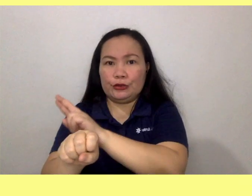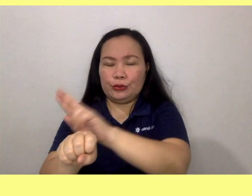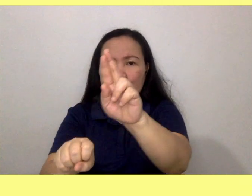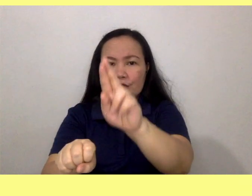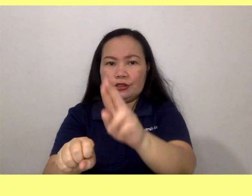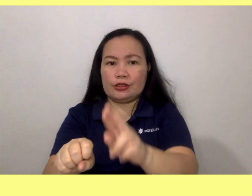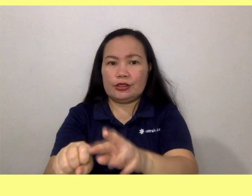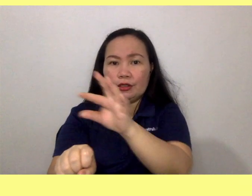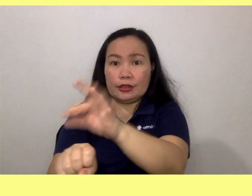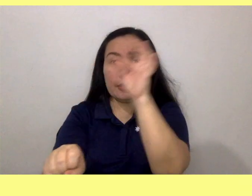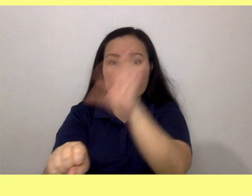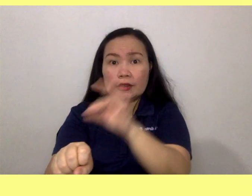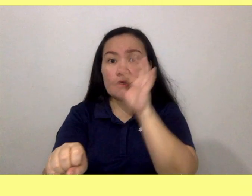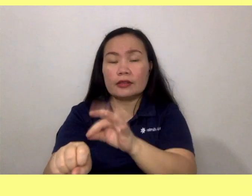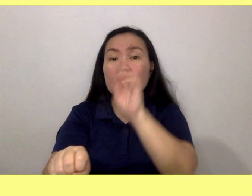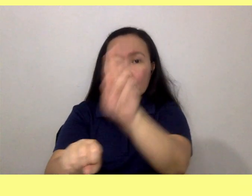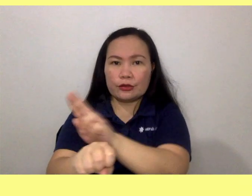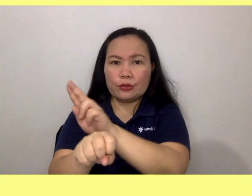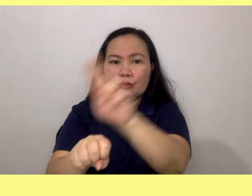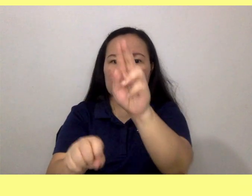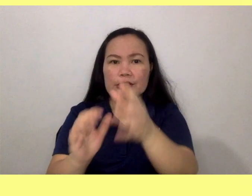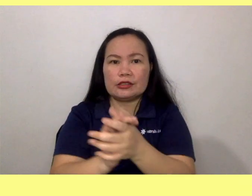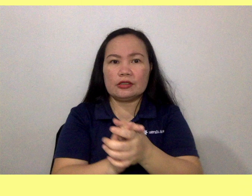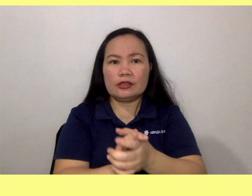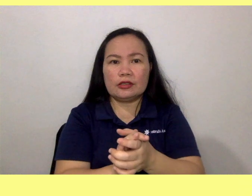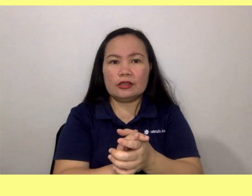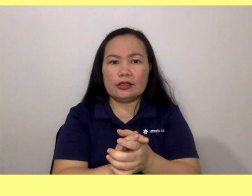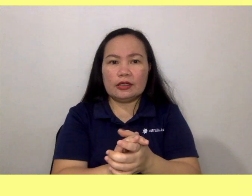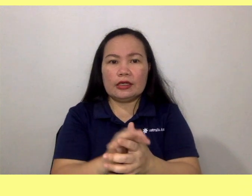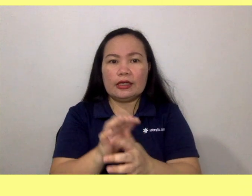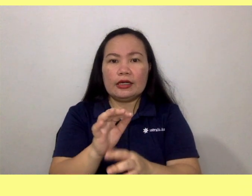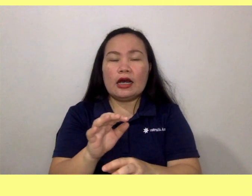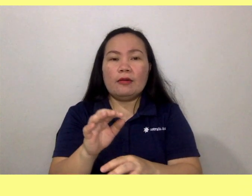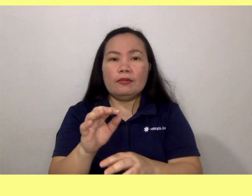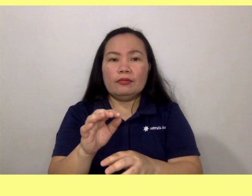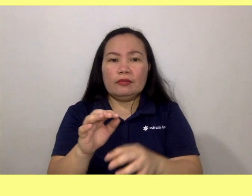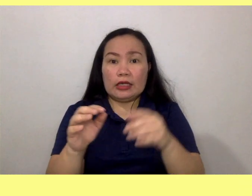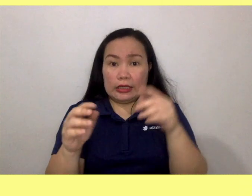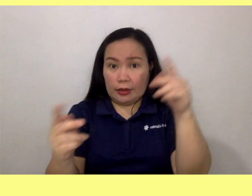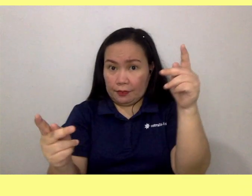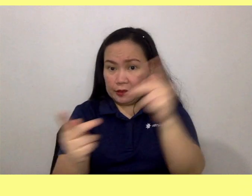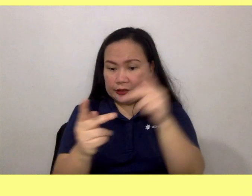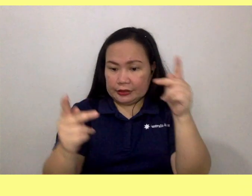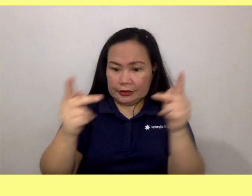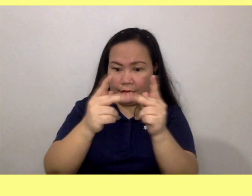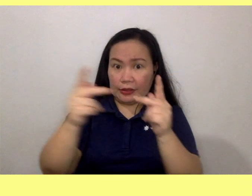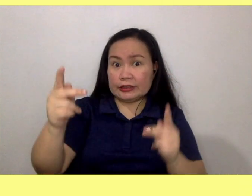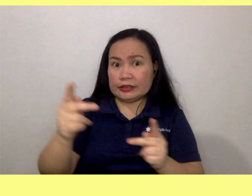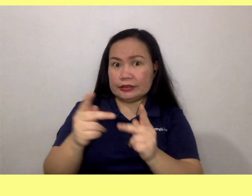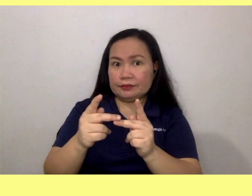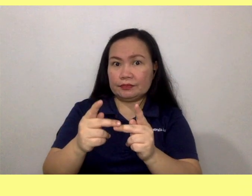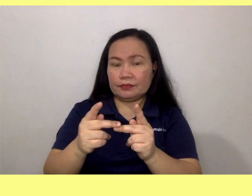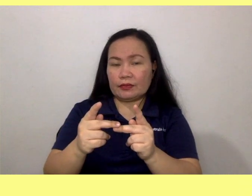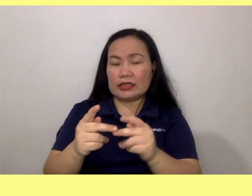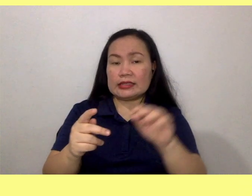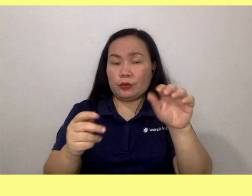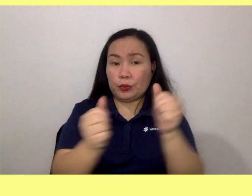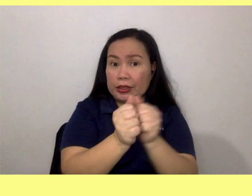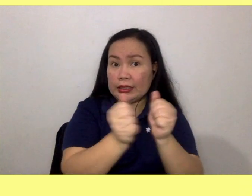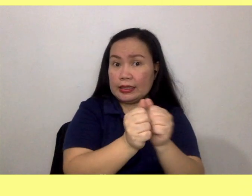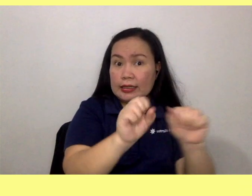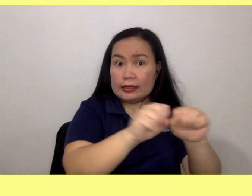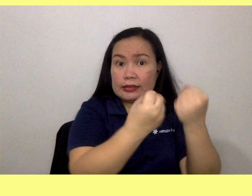Okay? So, kung lahat ng elements sa set B ay nagamit, ibig sabihin, may partner sila sa set A,